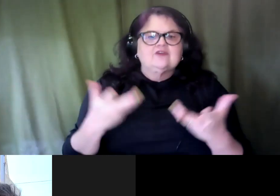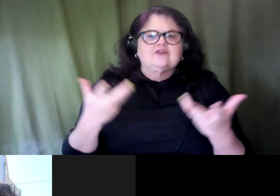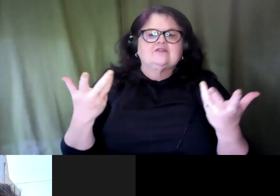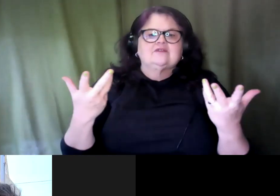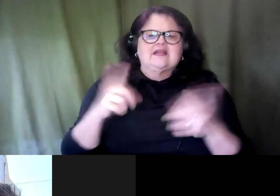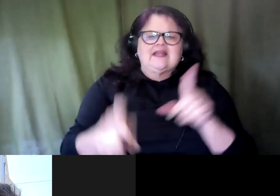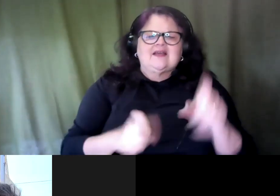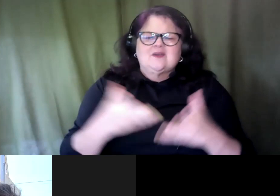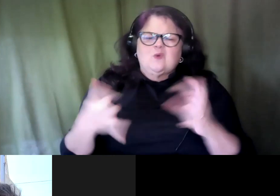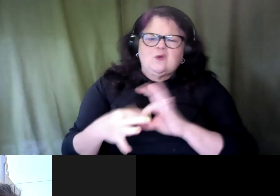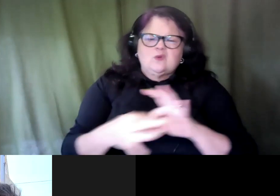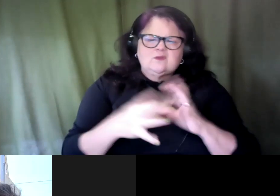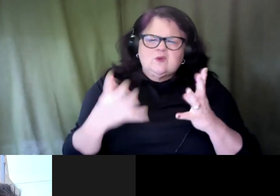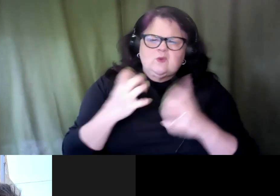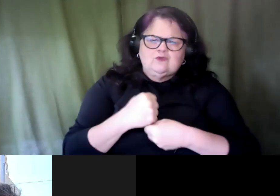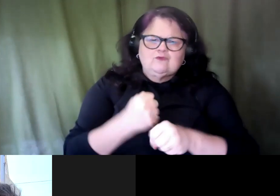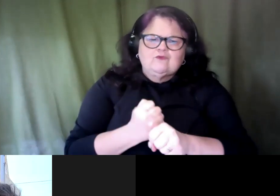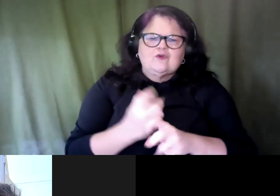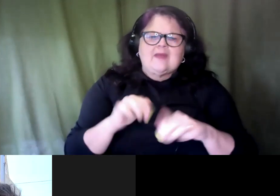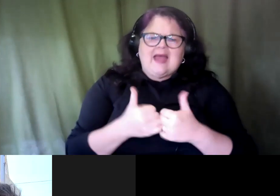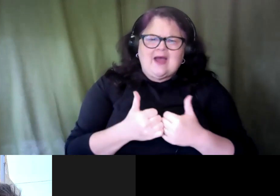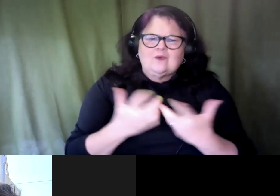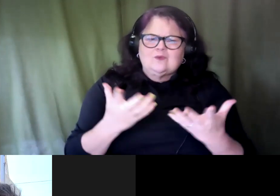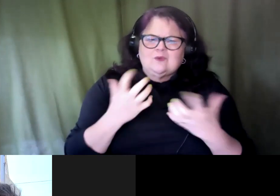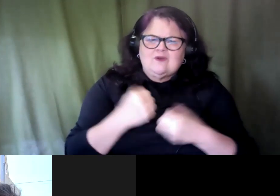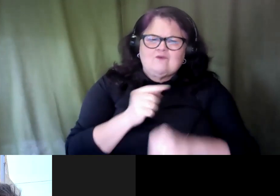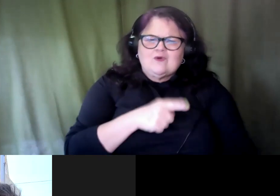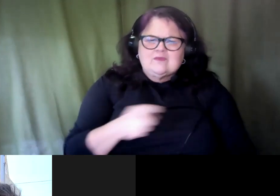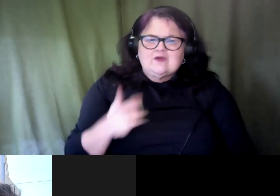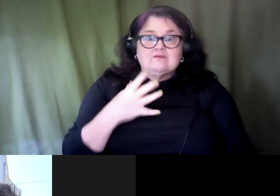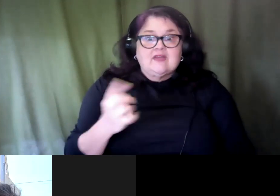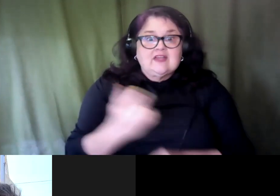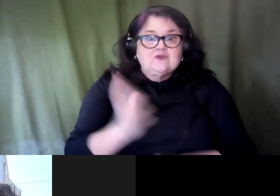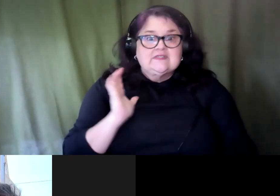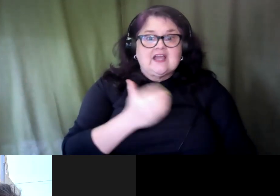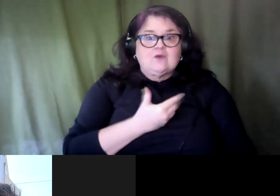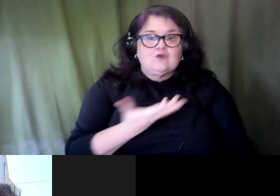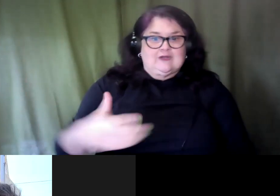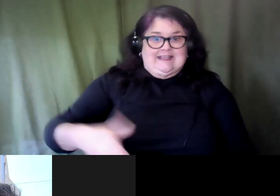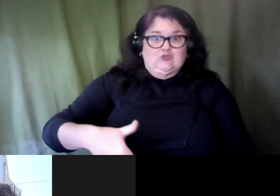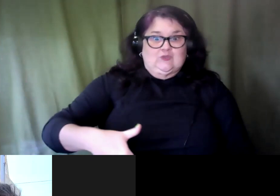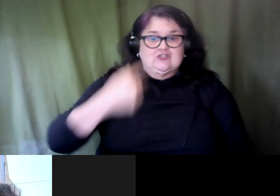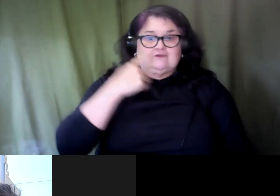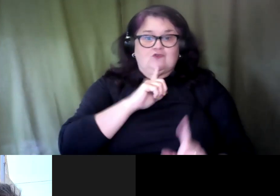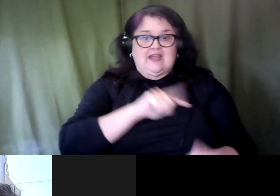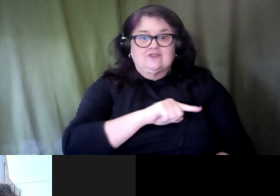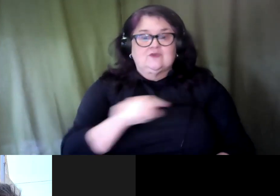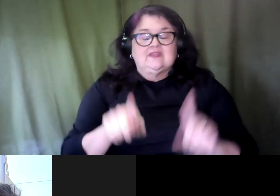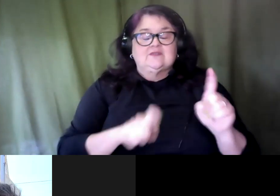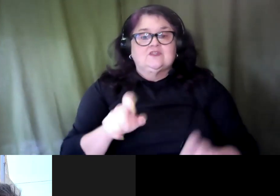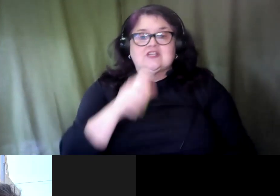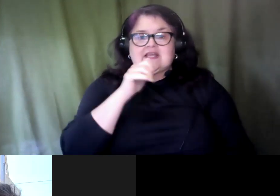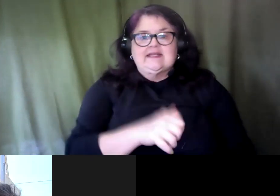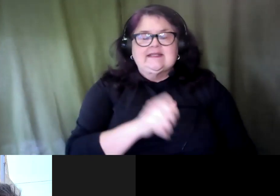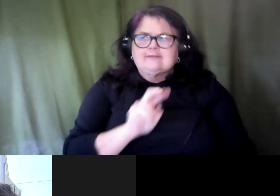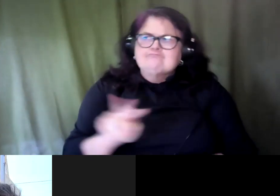the relationships we want to form? How do we want to form them? And using sort of our own intuition for answering these questions, and not looking to